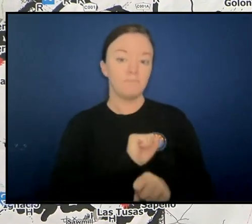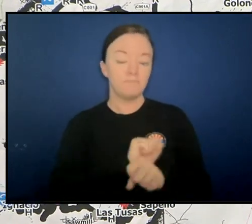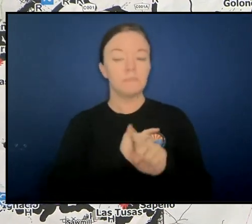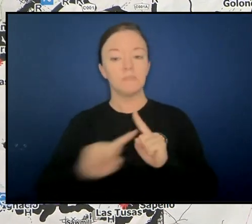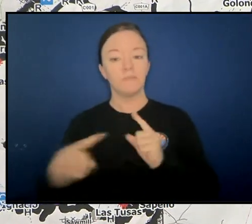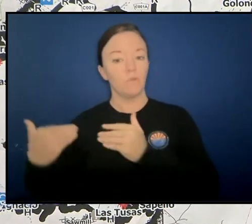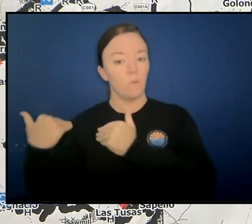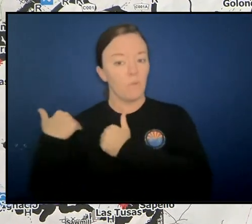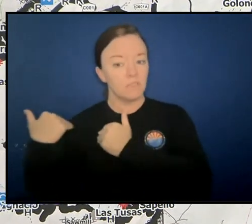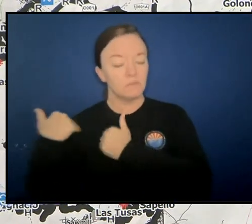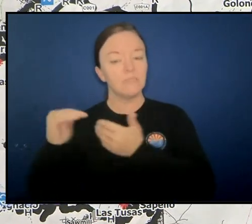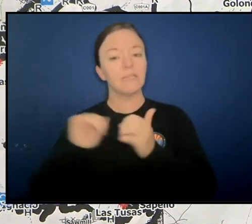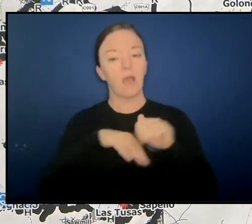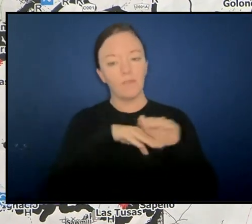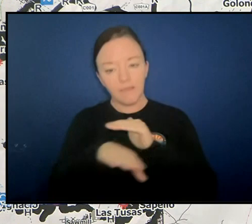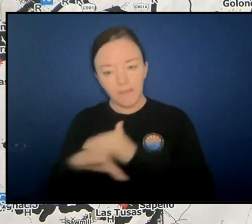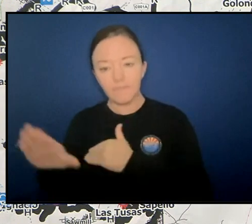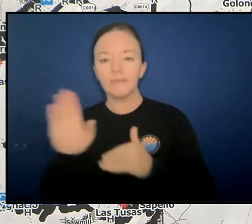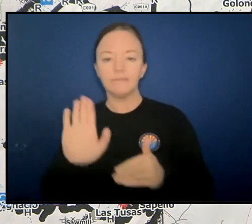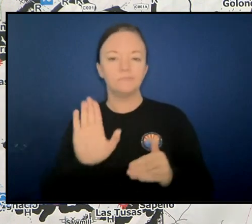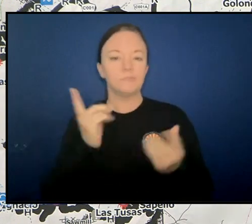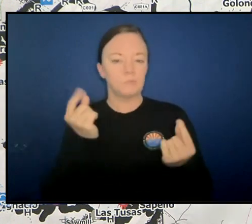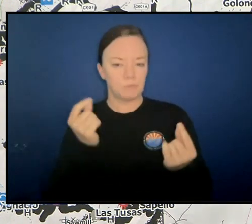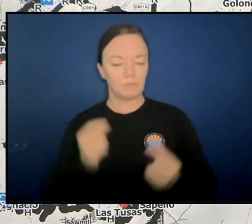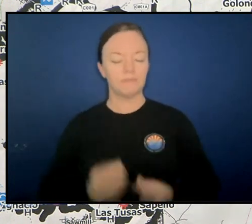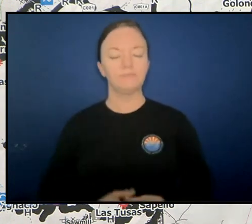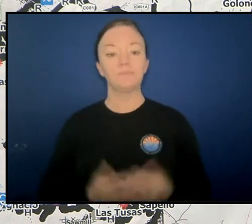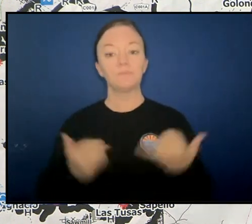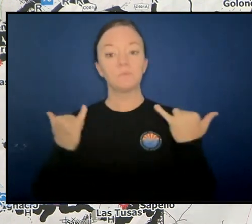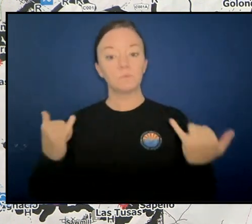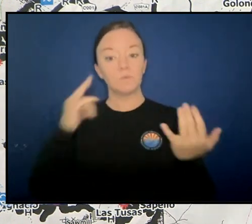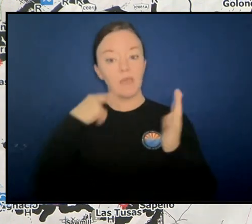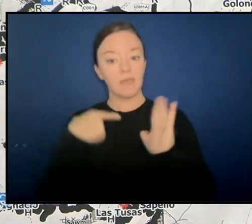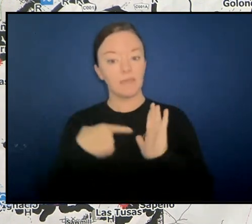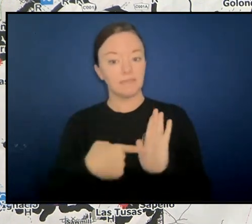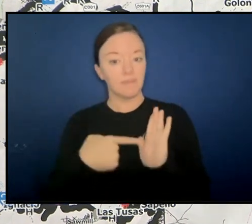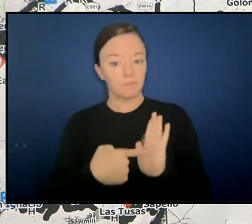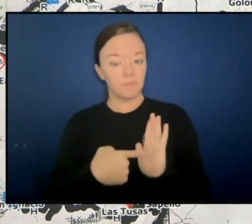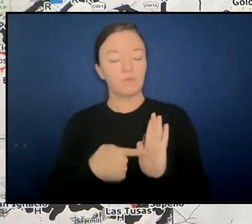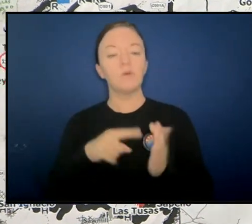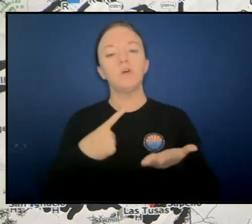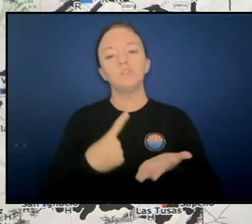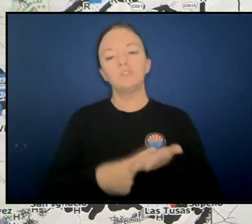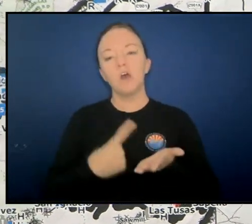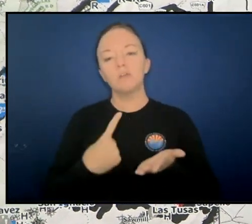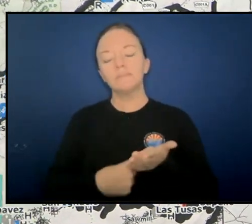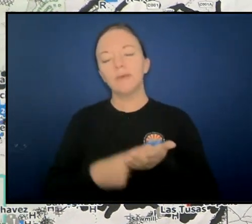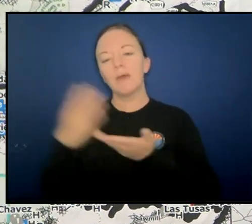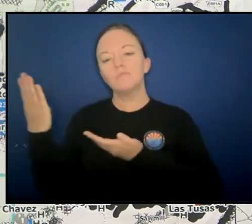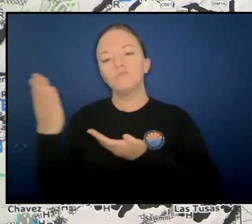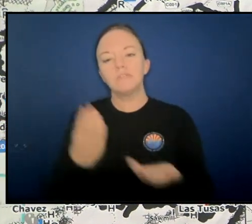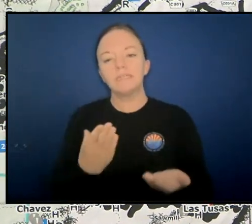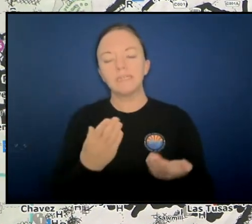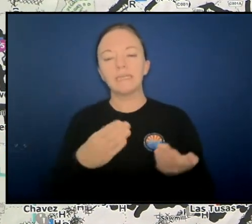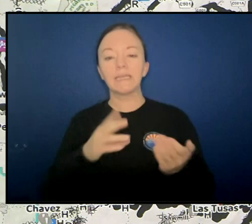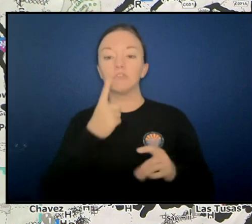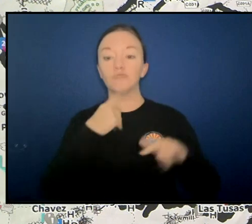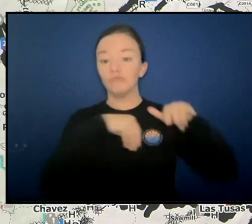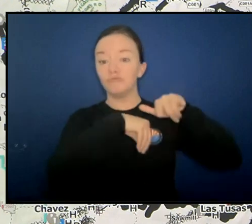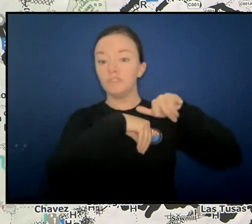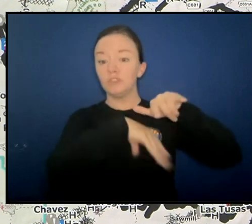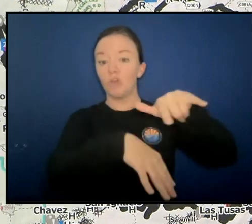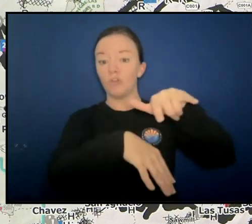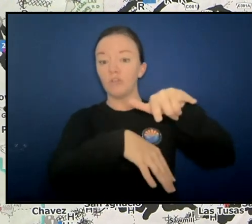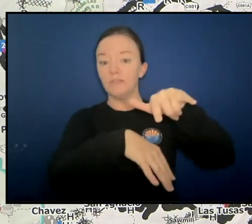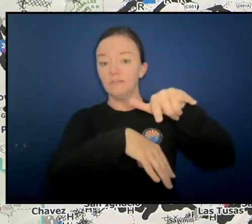and what they're going to be doing. And so today, as an example, there was some discussion around bringing some fixed wing retardant in, and we'll see if